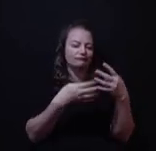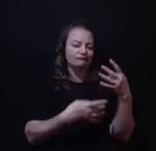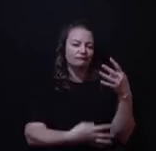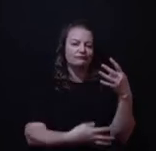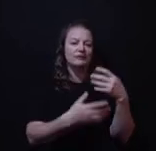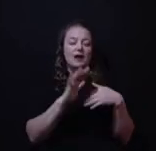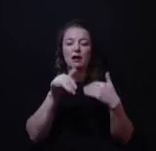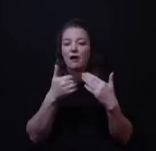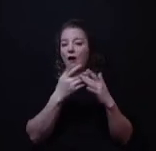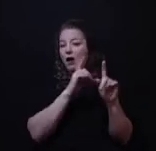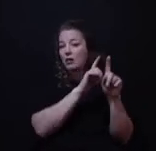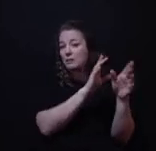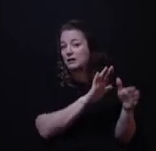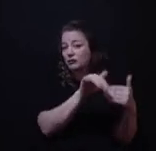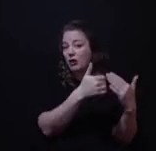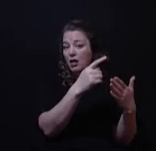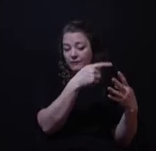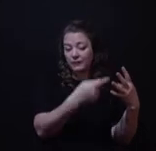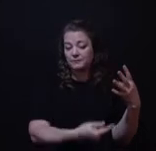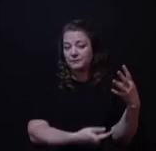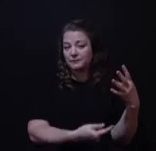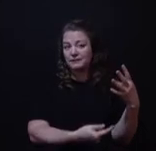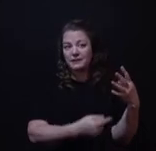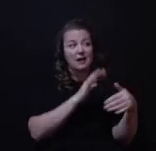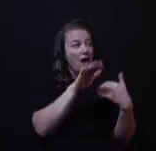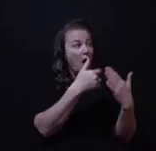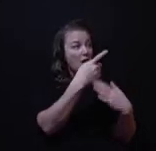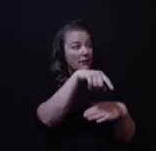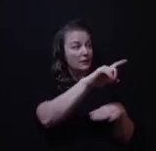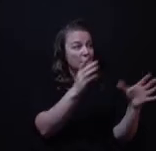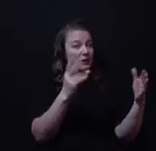Are all apostles? Everybody here a prophet?